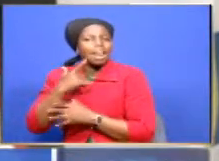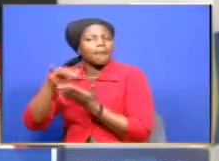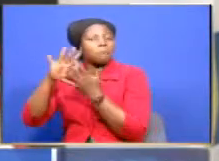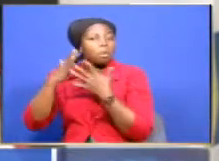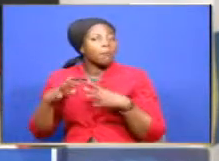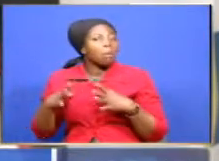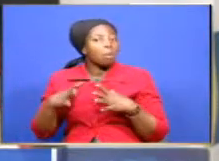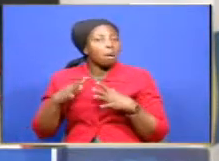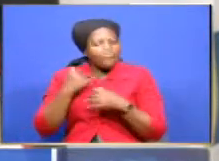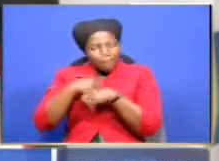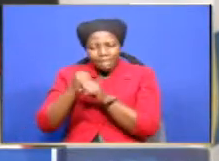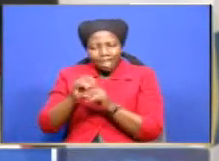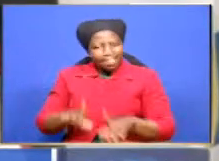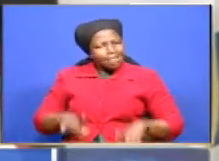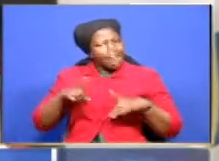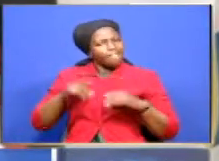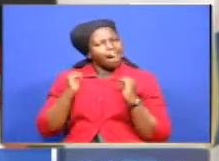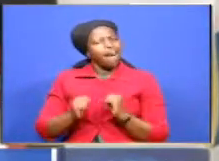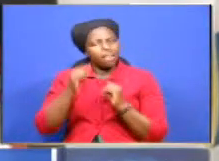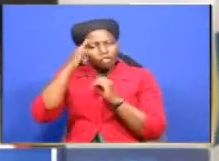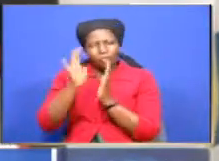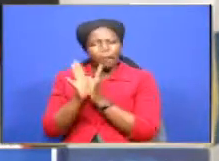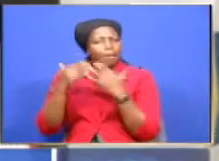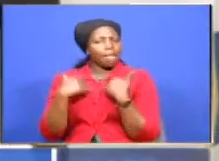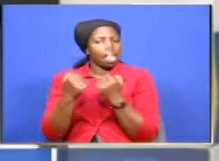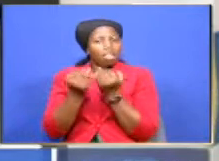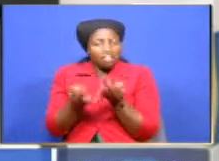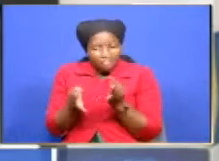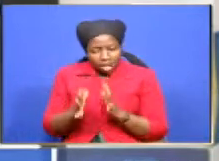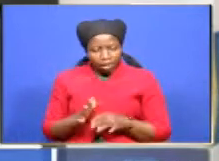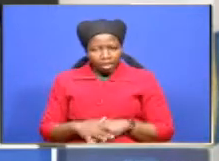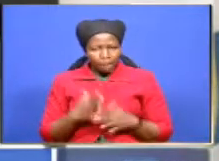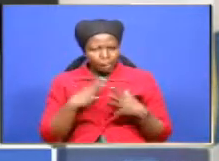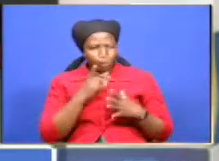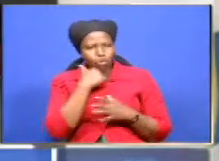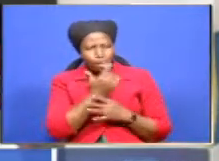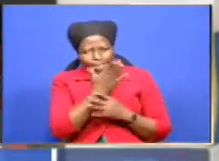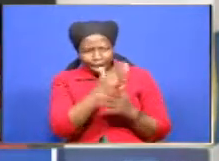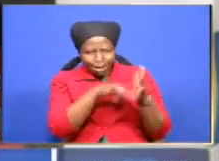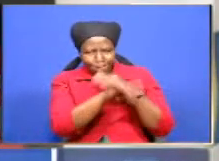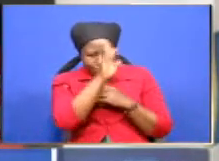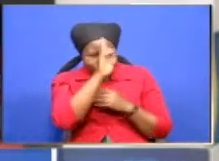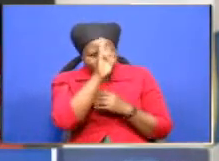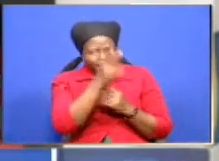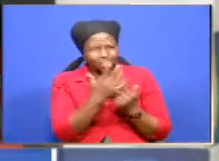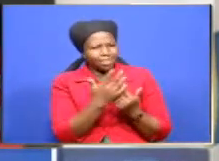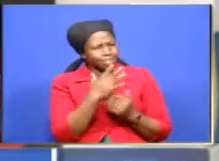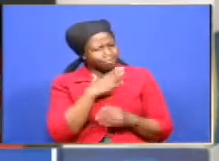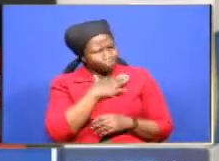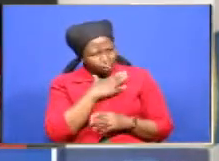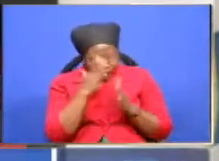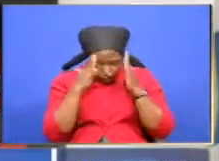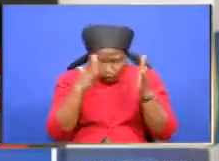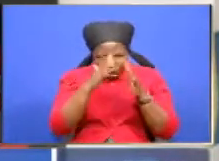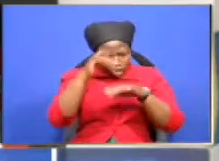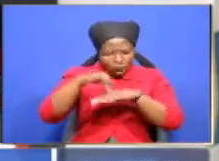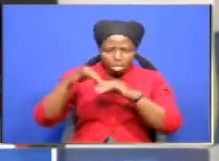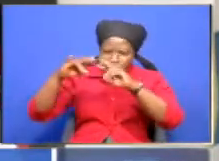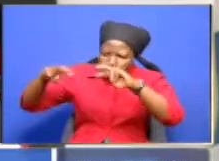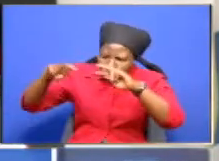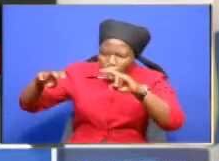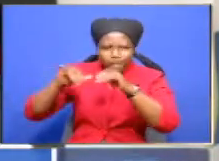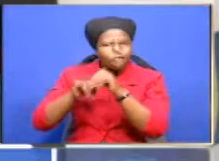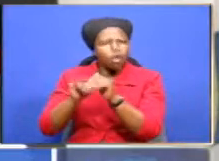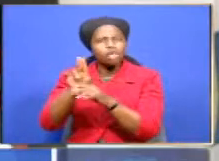health officers. People in the intelligence community, people in the police, CID, focusing on tracking you on the phone, like